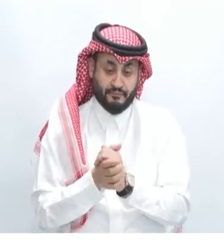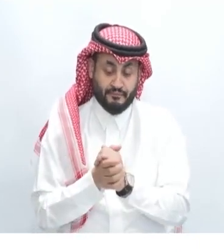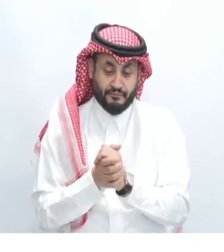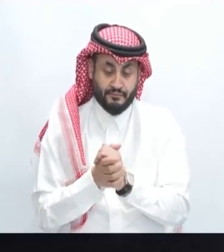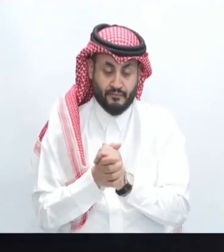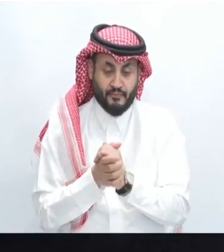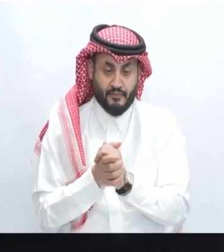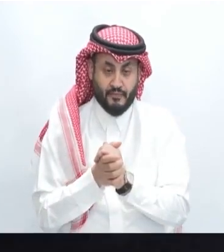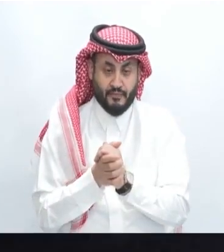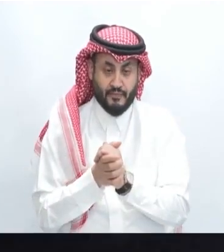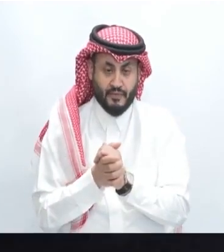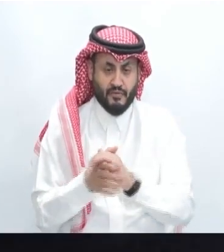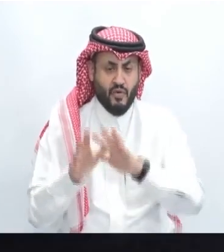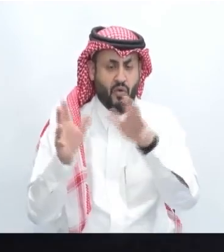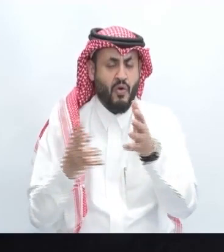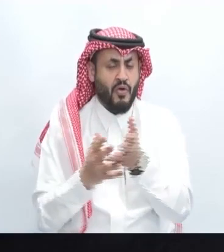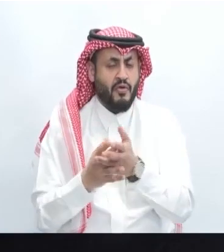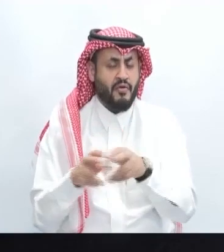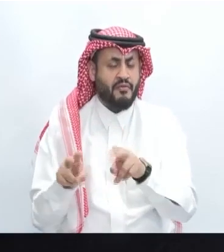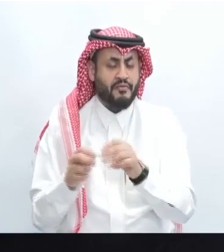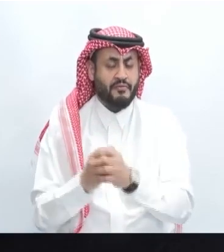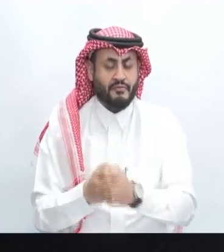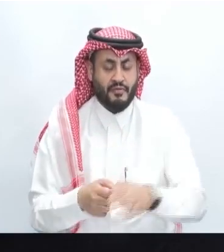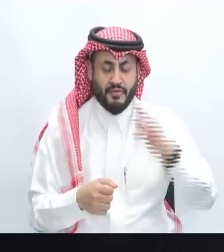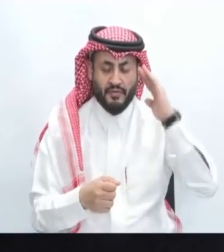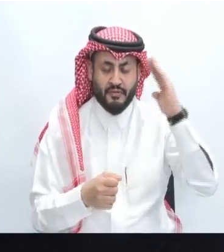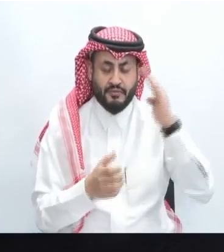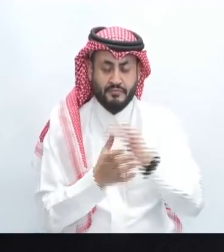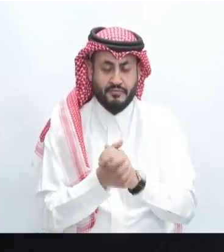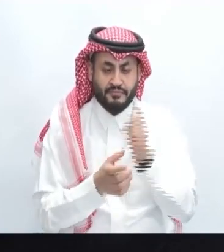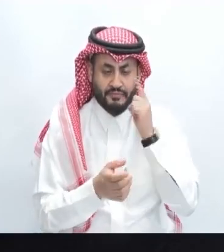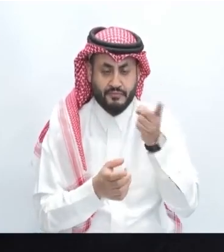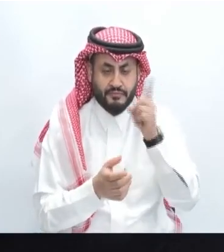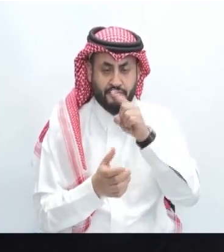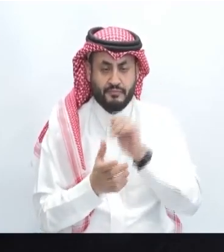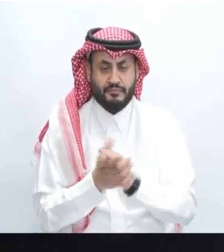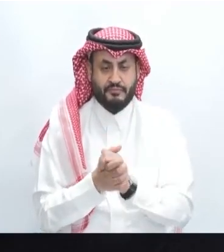unit wild animals. Thank you very much for watching, and I'll see you next time.